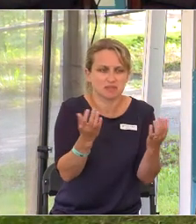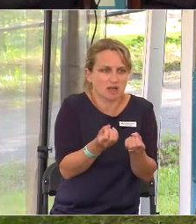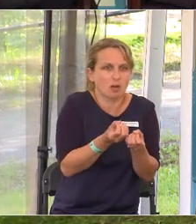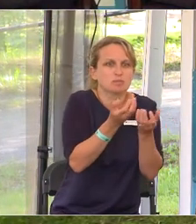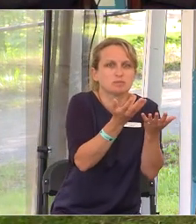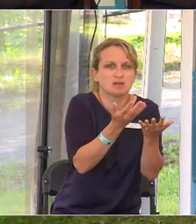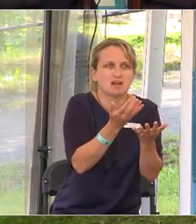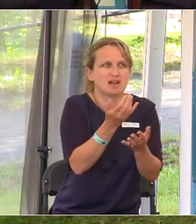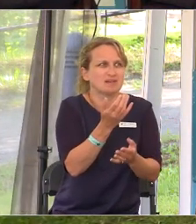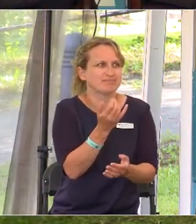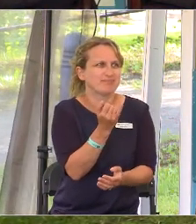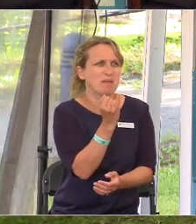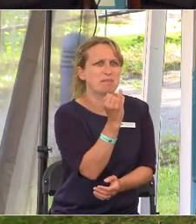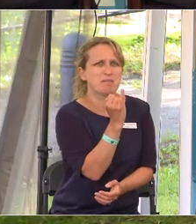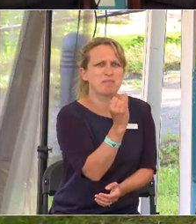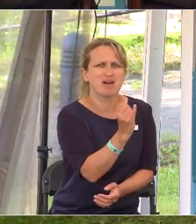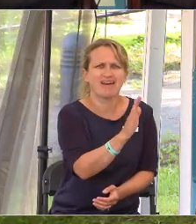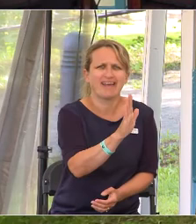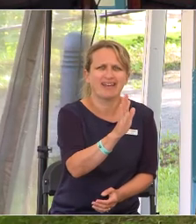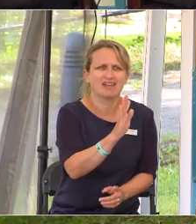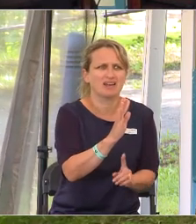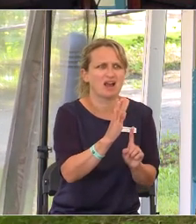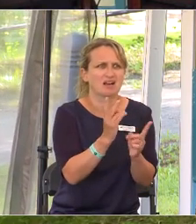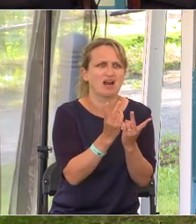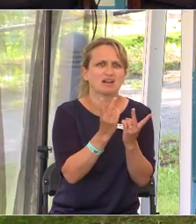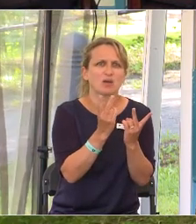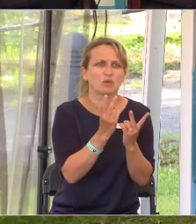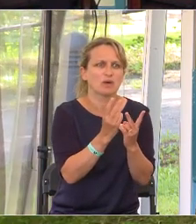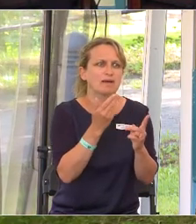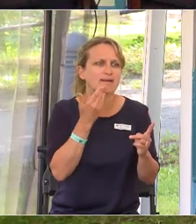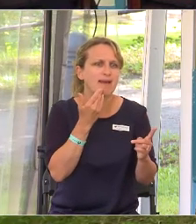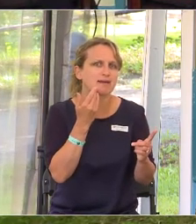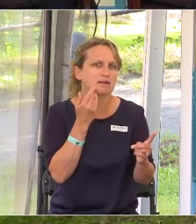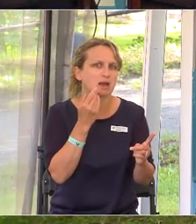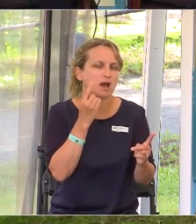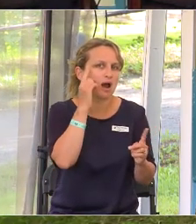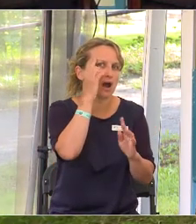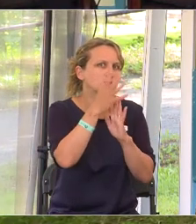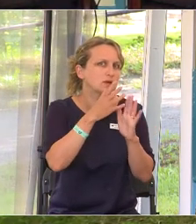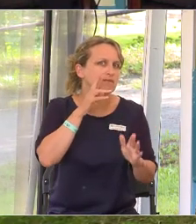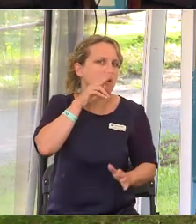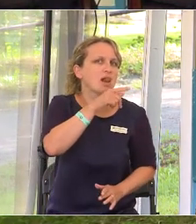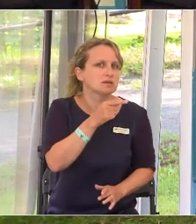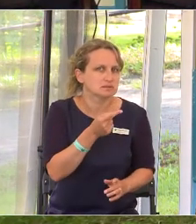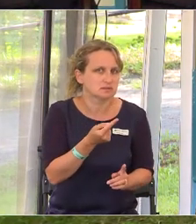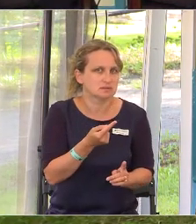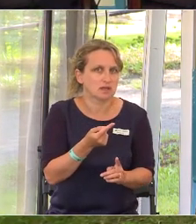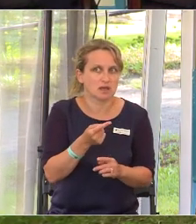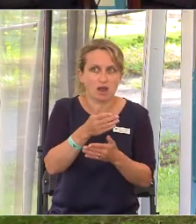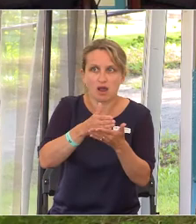want to say bad, but speaking to a bad narrative that can be misunderstood and then will be misunderstood by half.